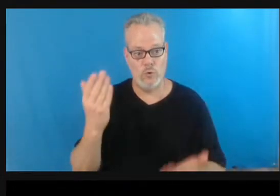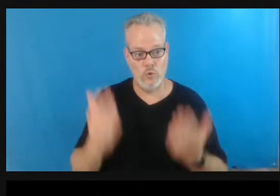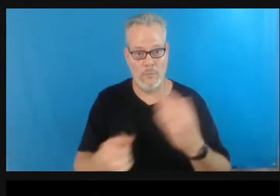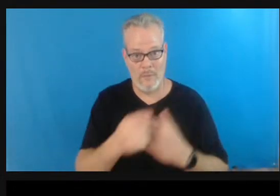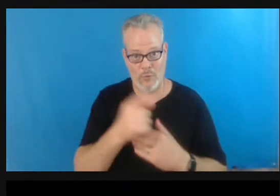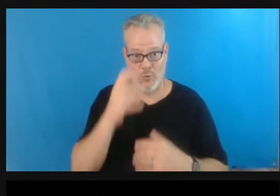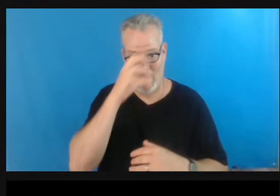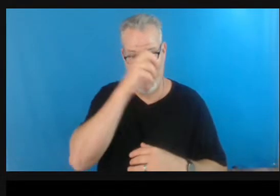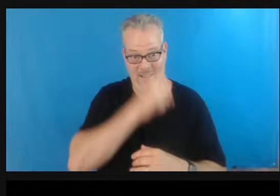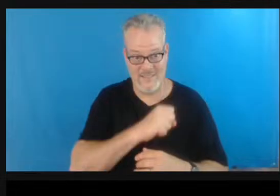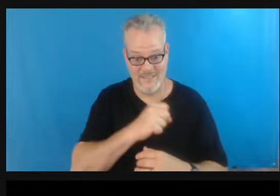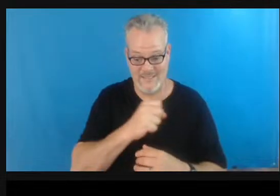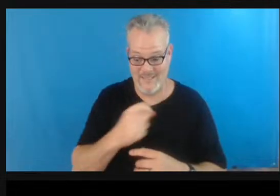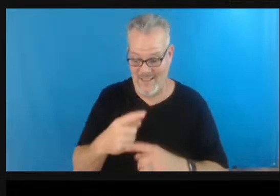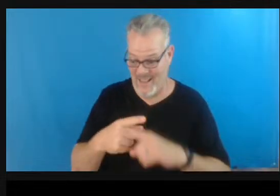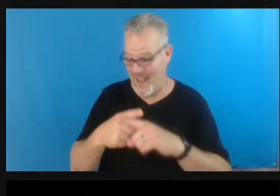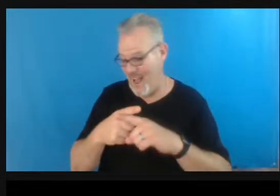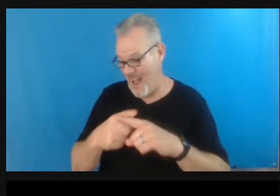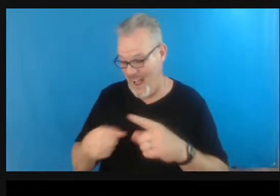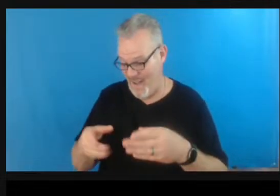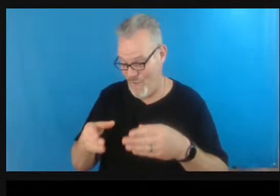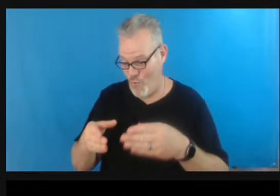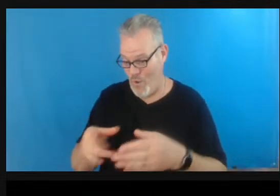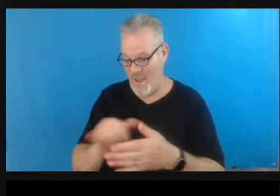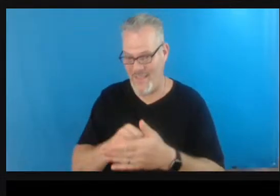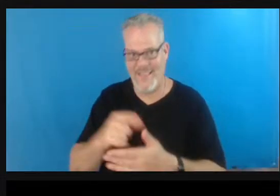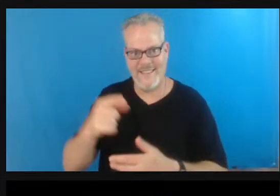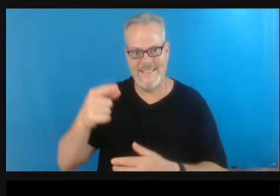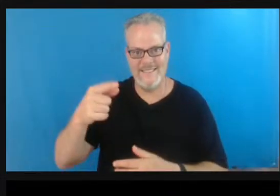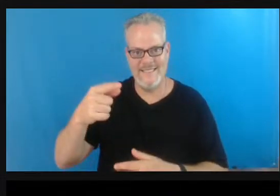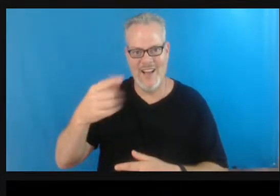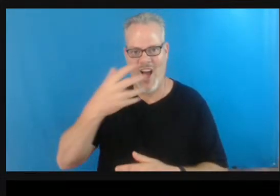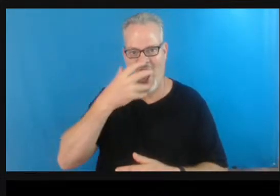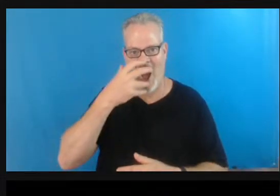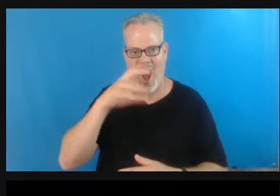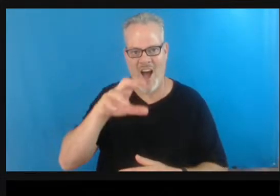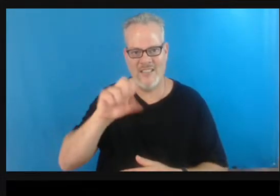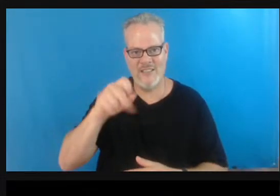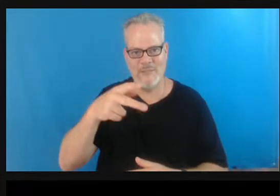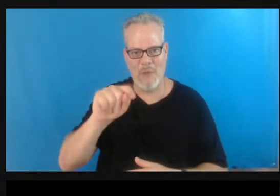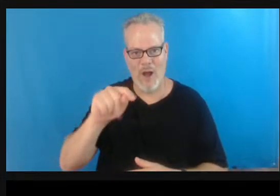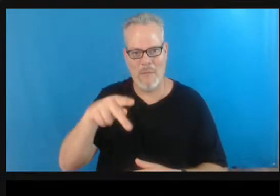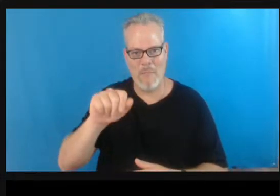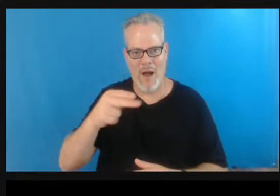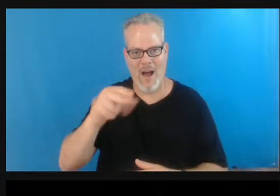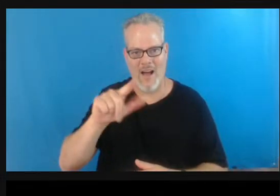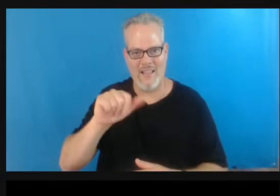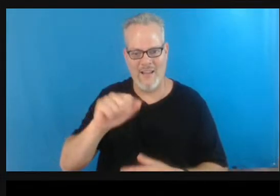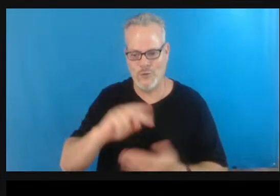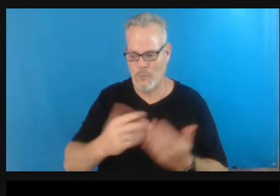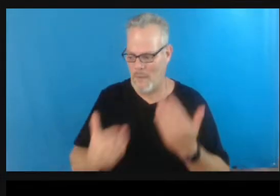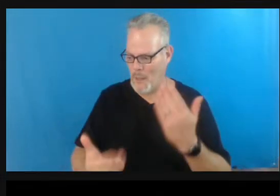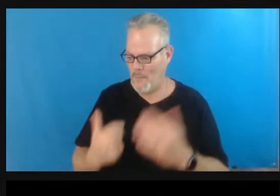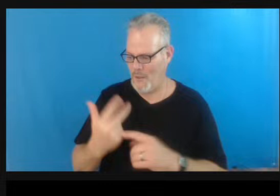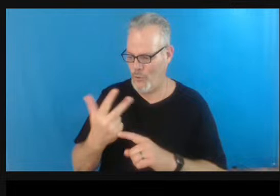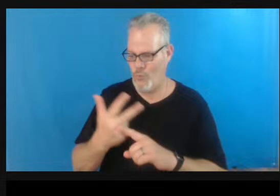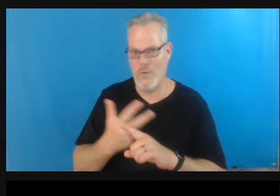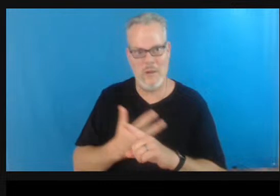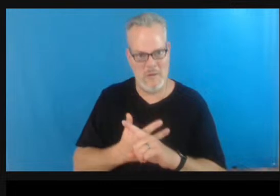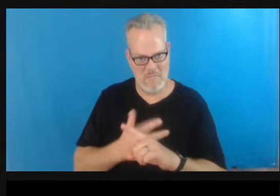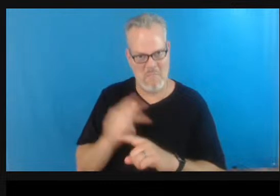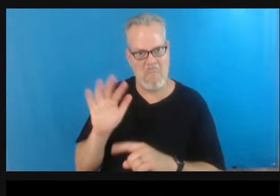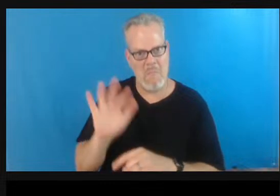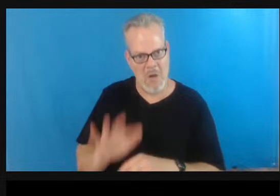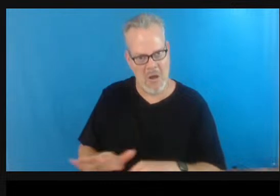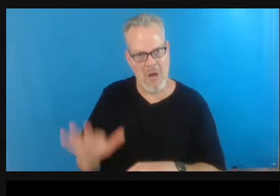that halfway there would be the hotspot of Pahala. If it's going down and back up the other side, something like that, right? So maybe 3 months-ish, ballpark. You'd